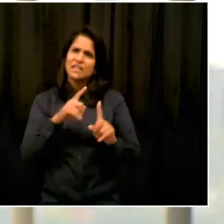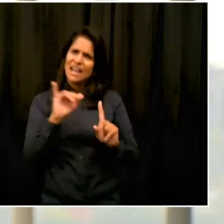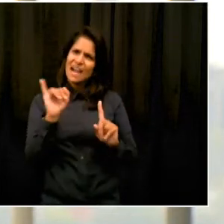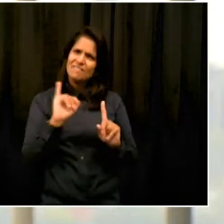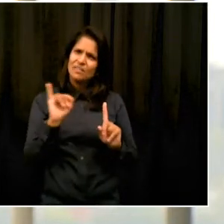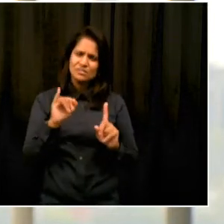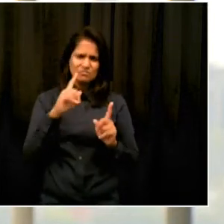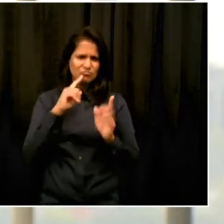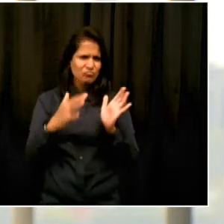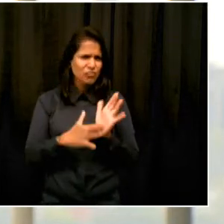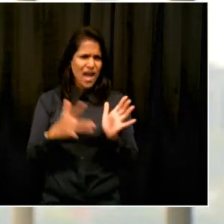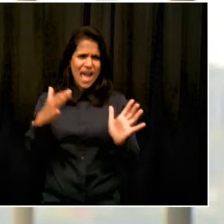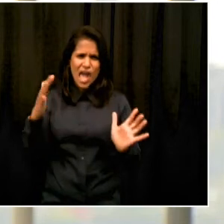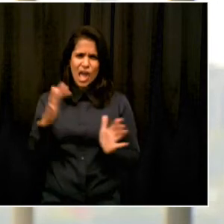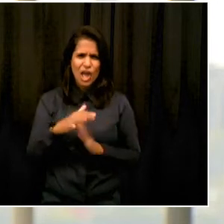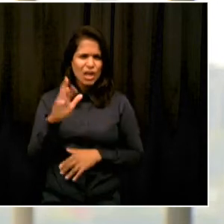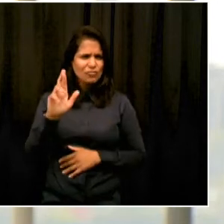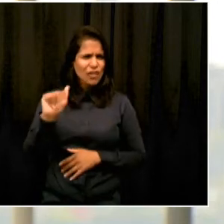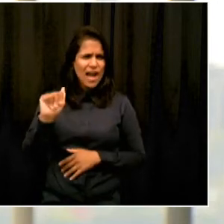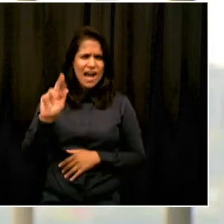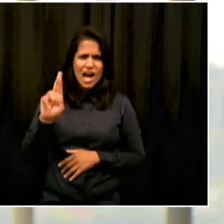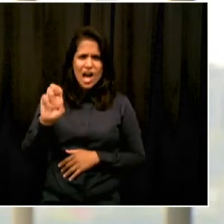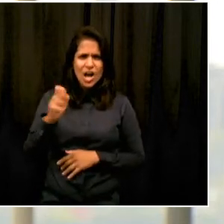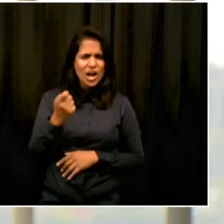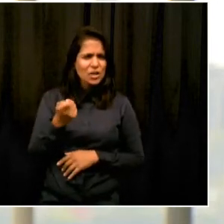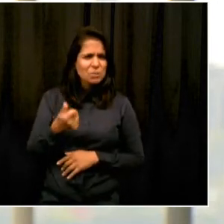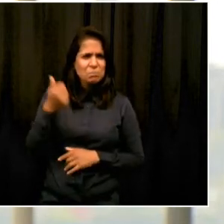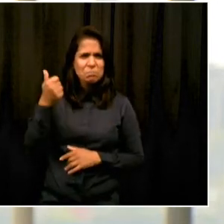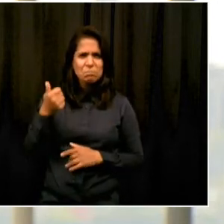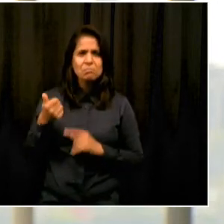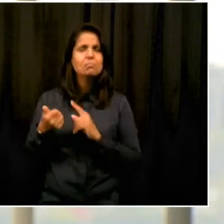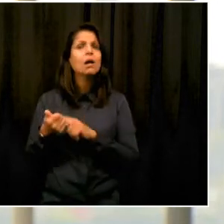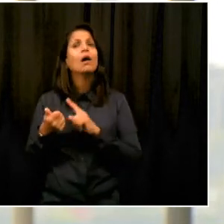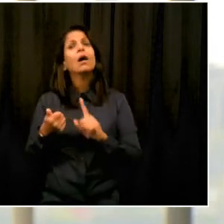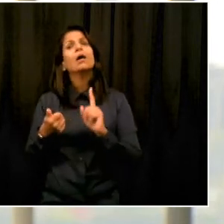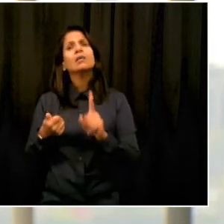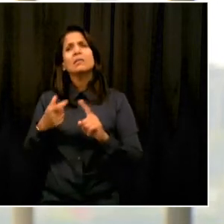We're talking about in the single digits that have been reported thus far.